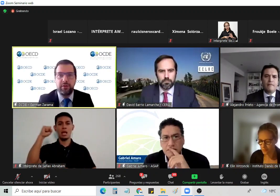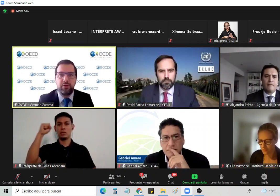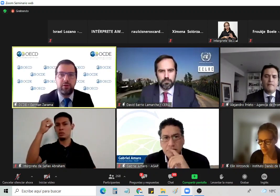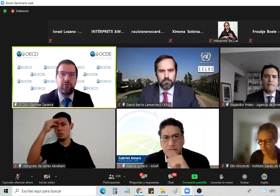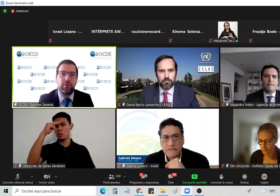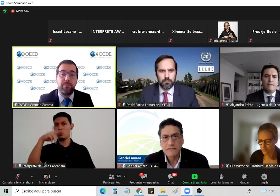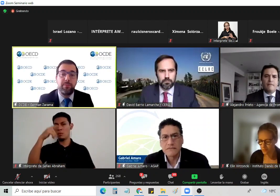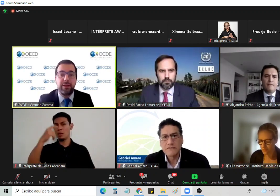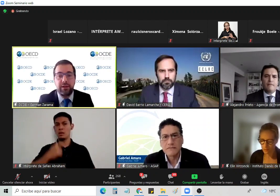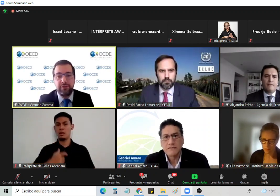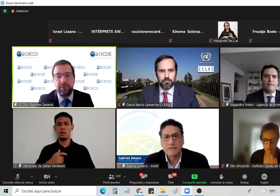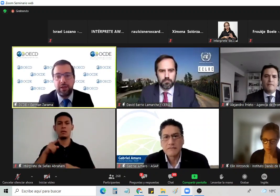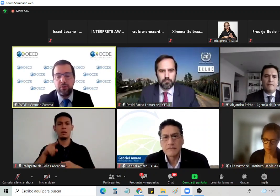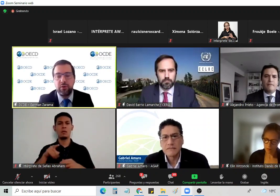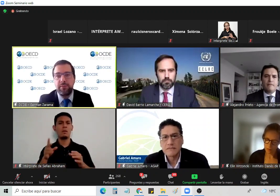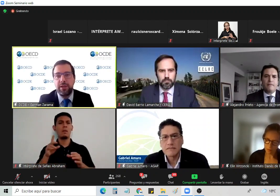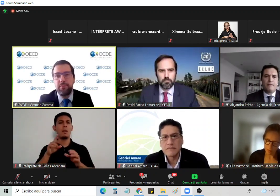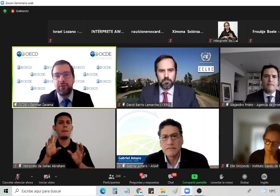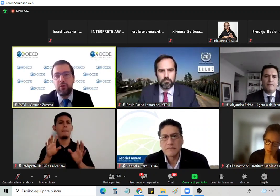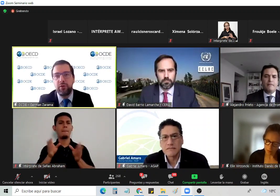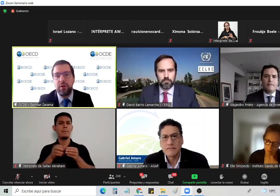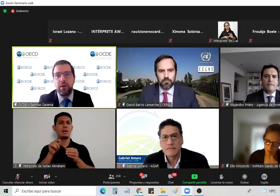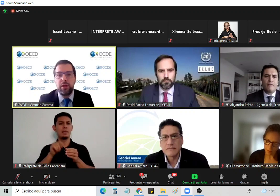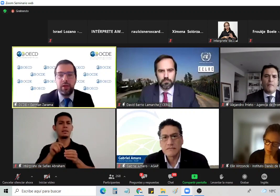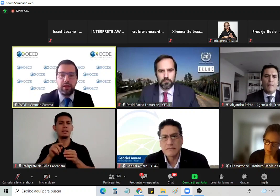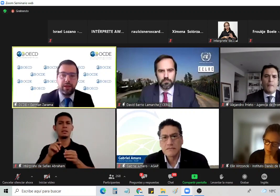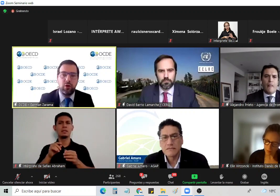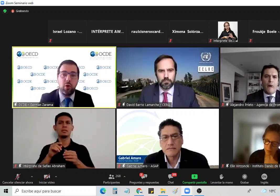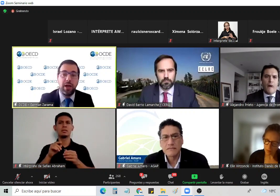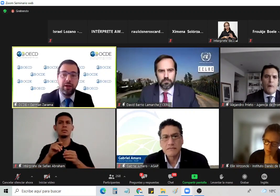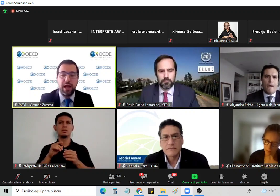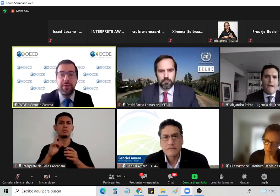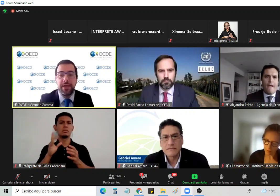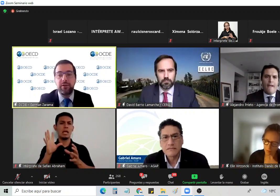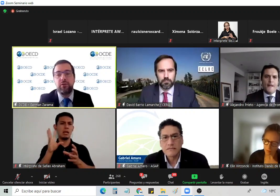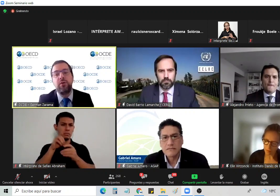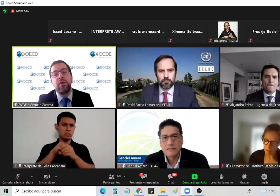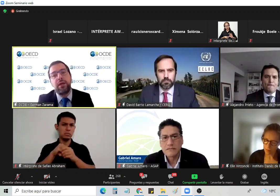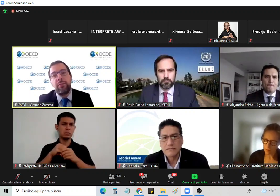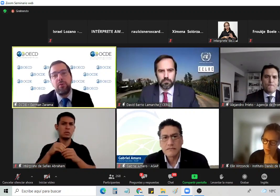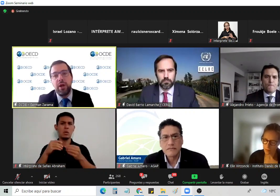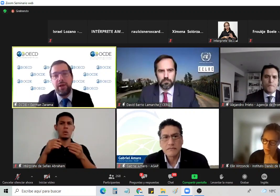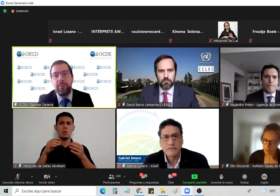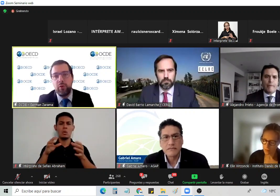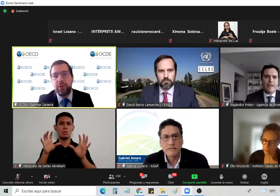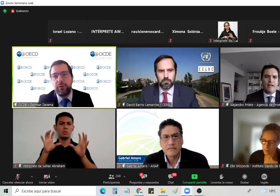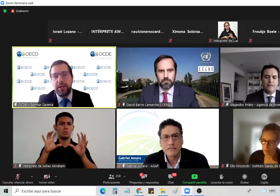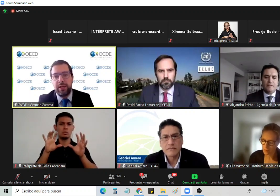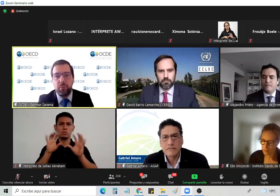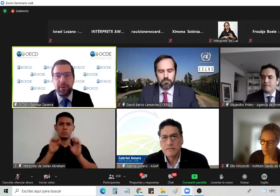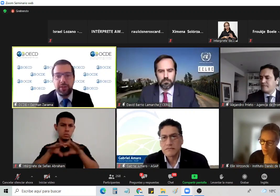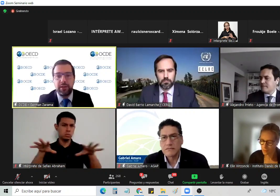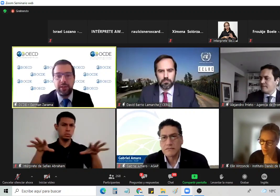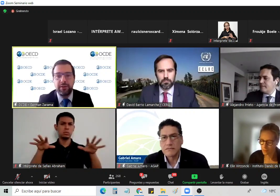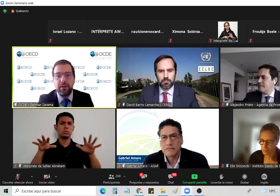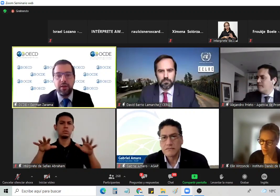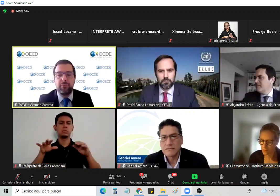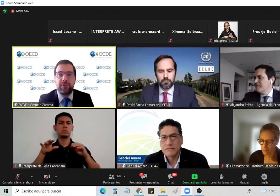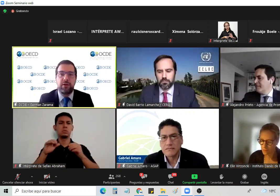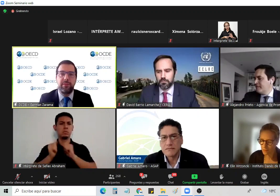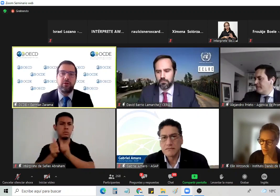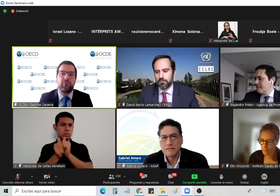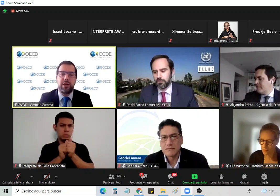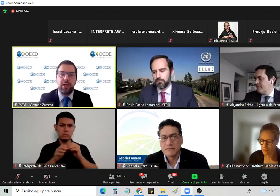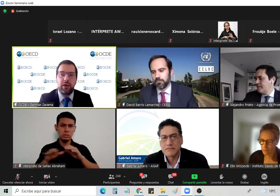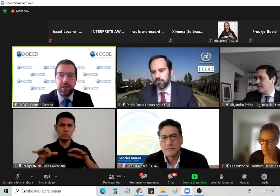business and human rights and responsible business conducts are an essential part of an investment environment globally that is open and that